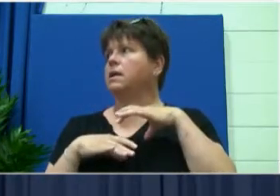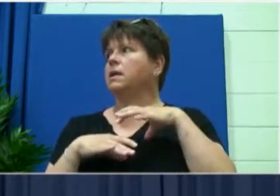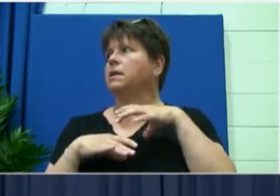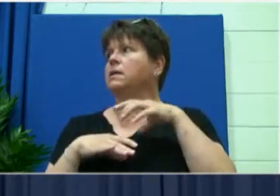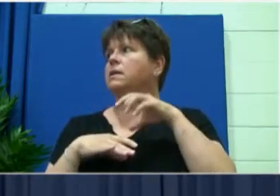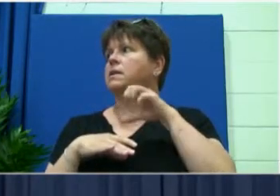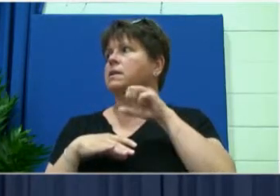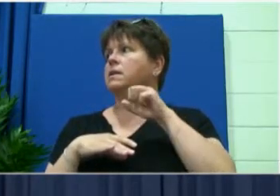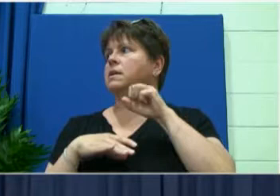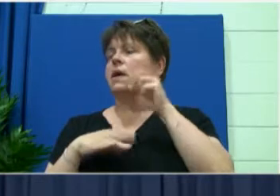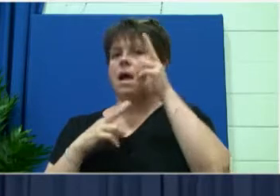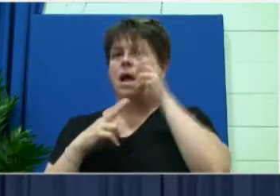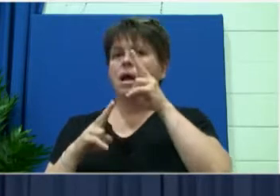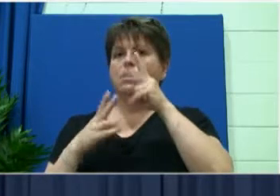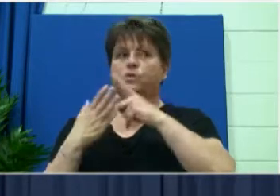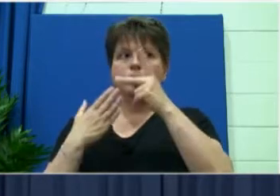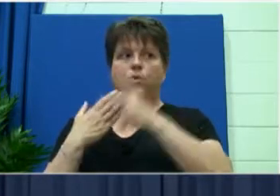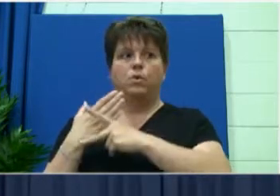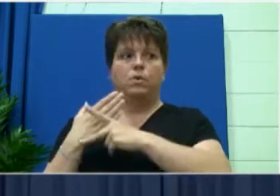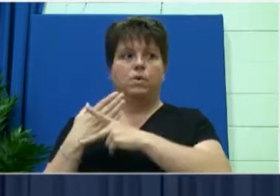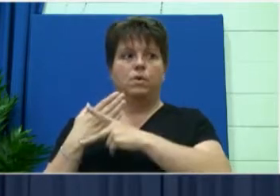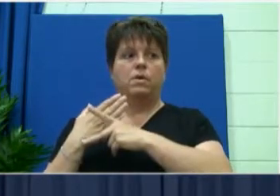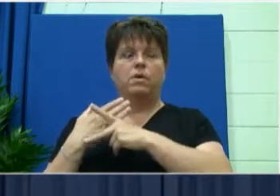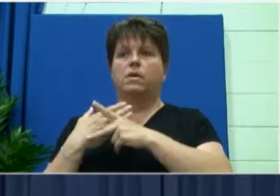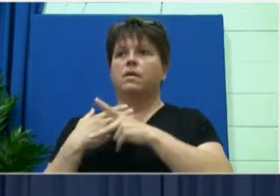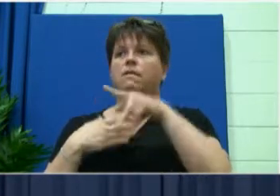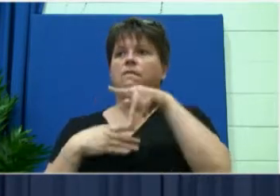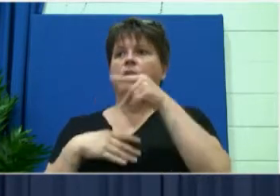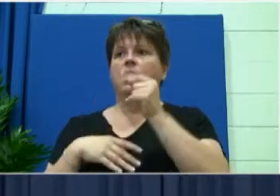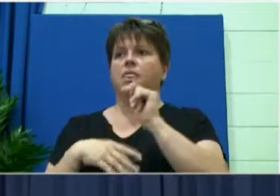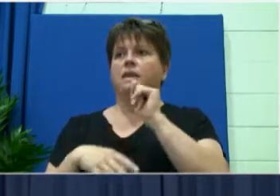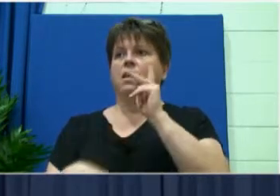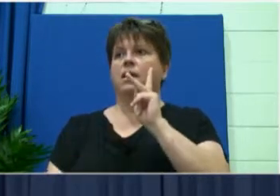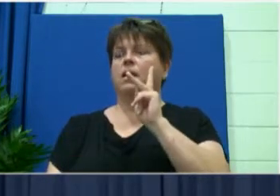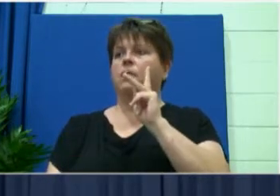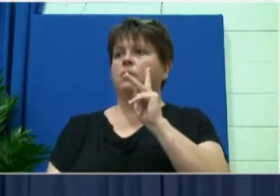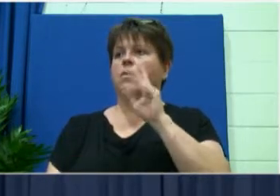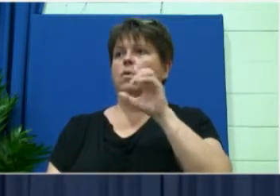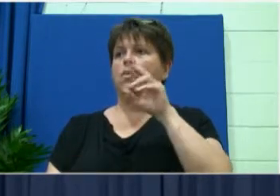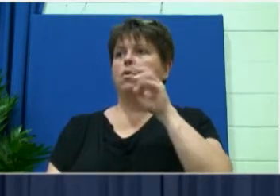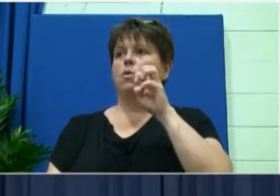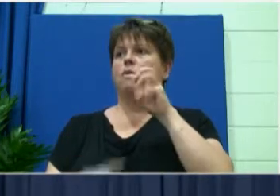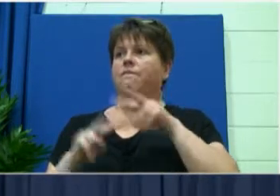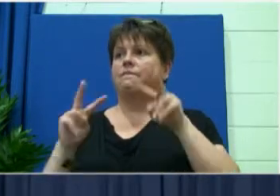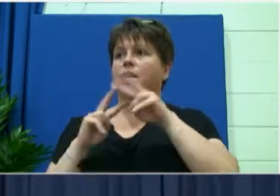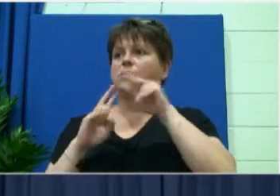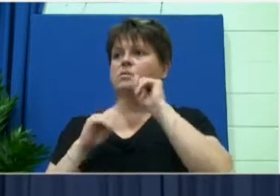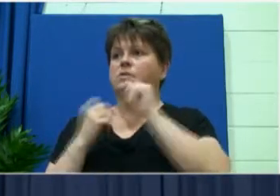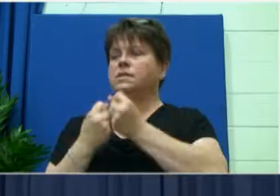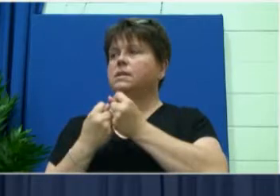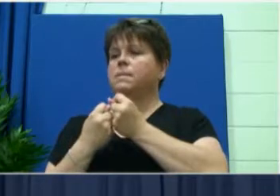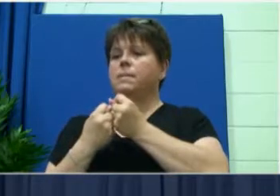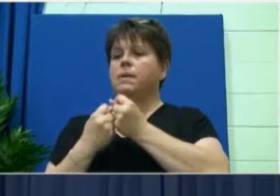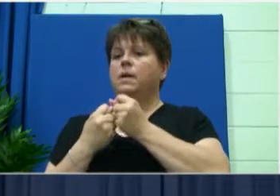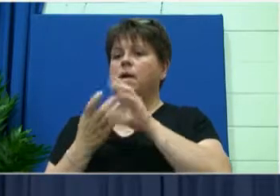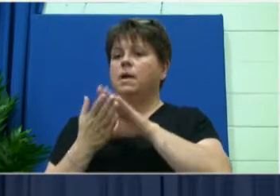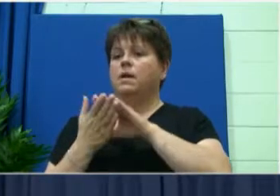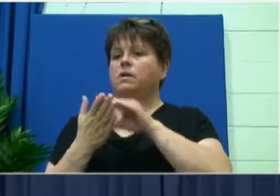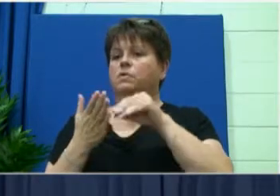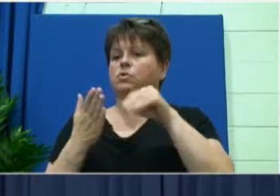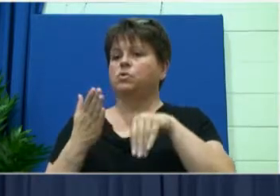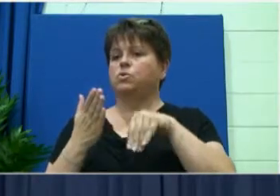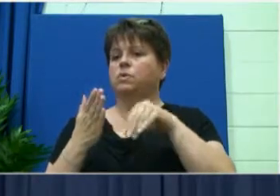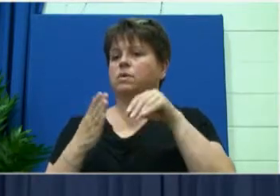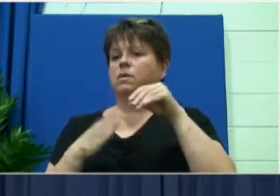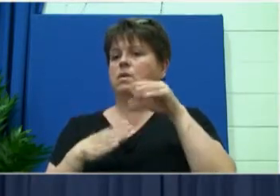STAT, Honors Program, Phi Theta Kappa, Core Values Team, and Student Congress. She